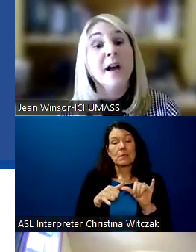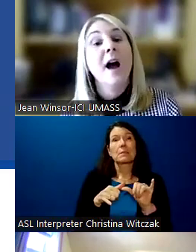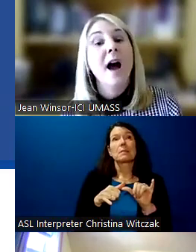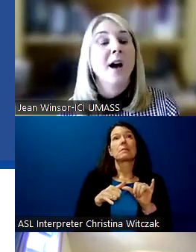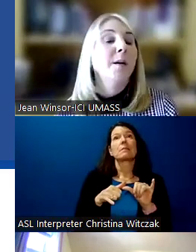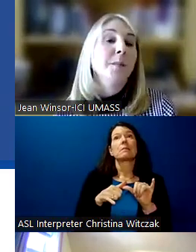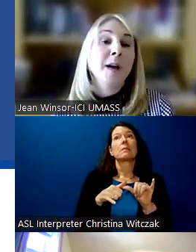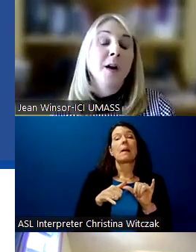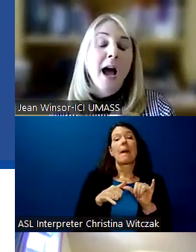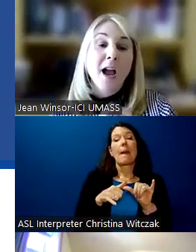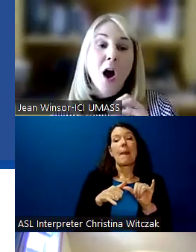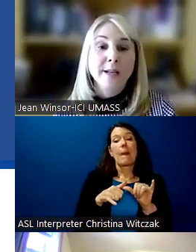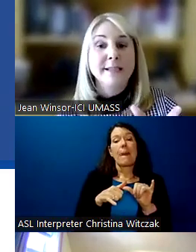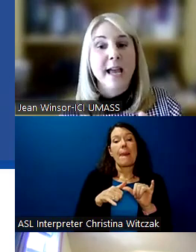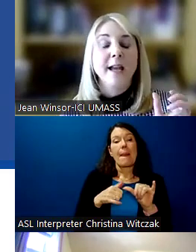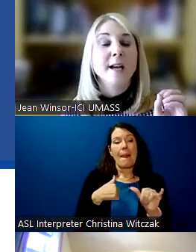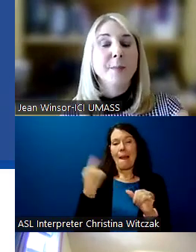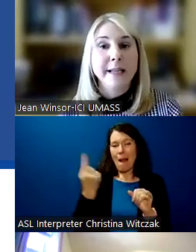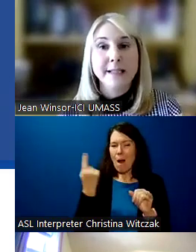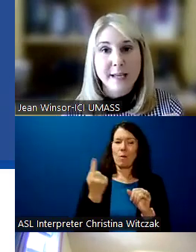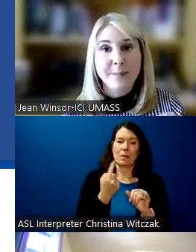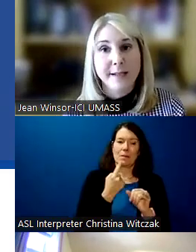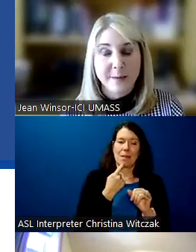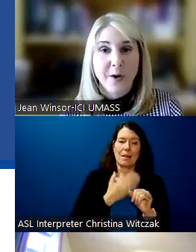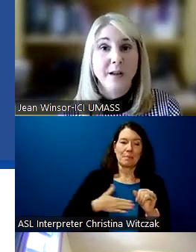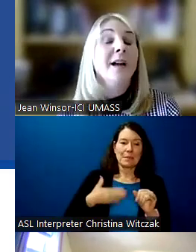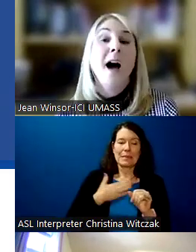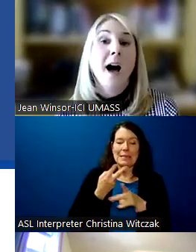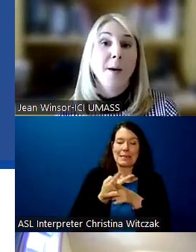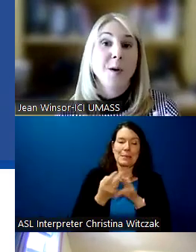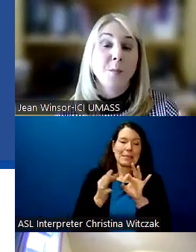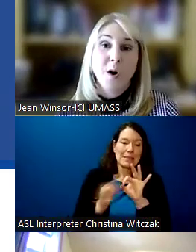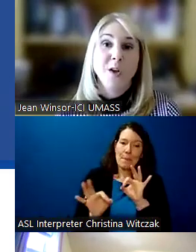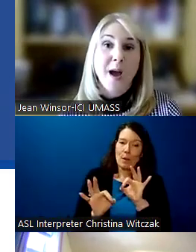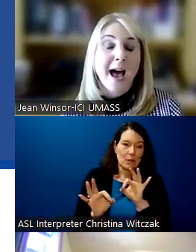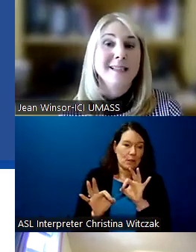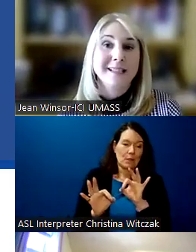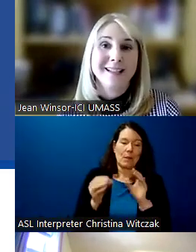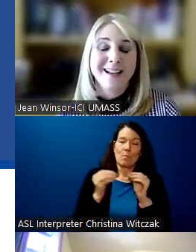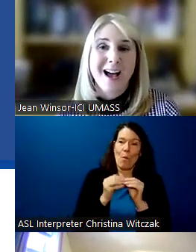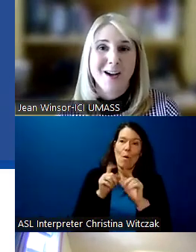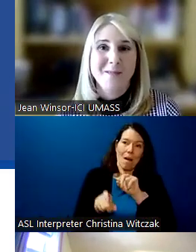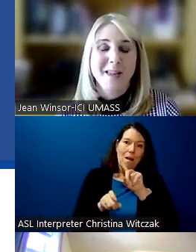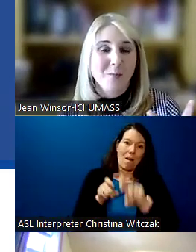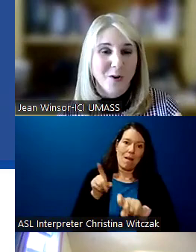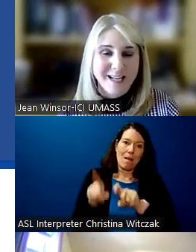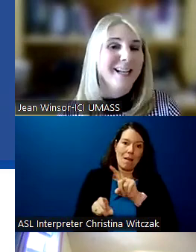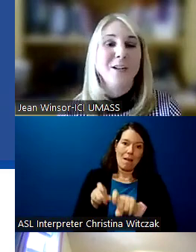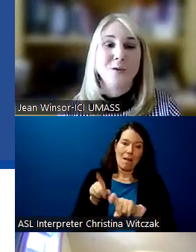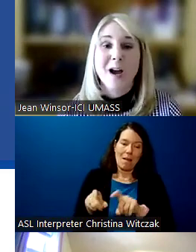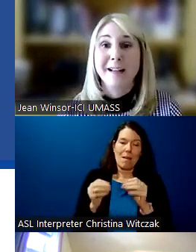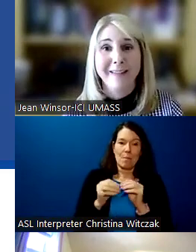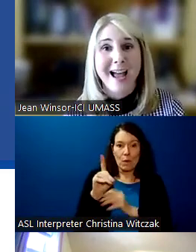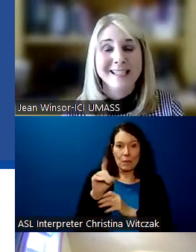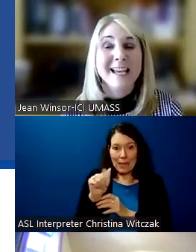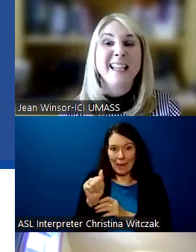consider. I always say, please keep it simple. The more you ask, and the more data that you